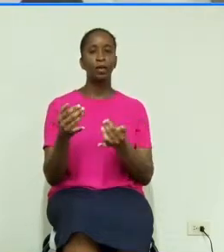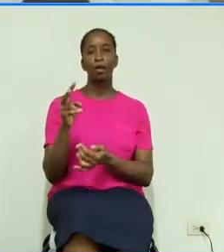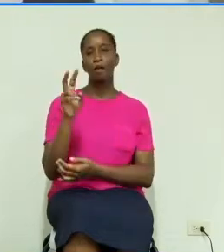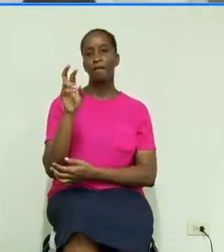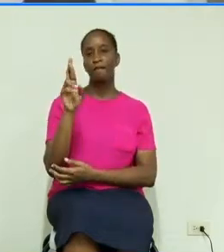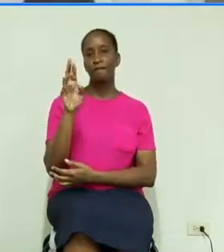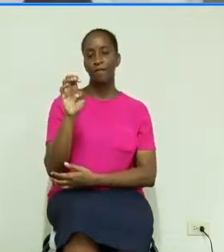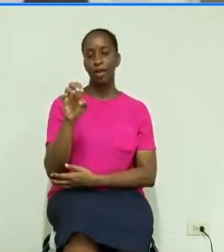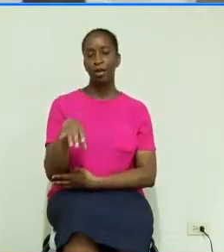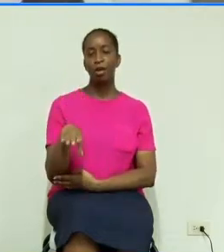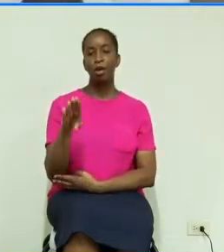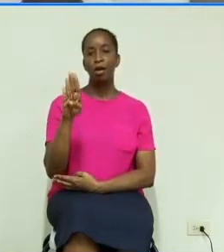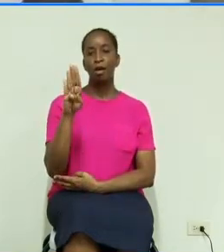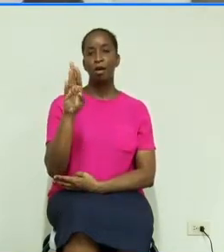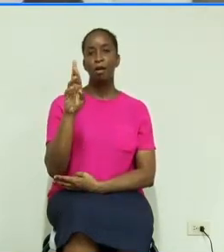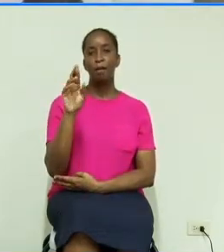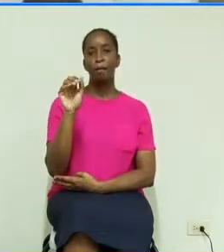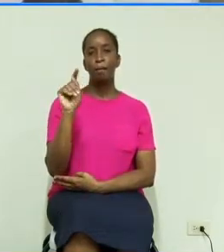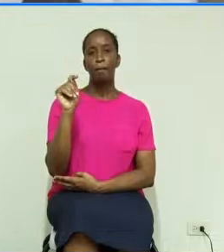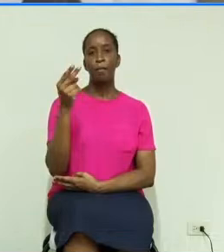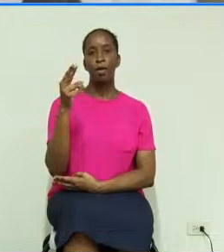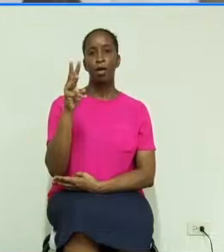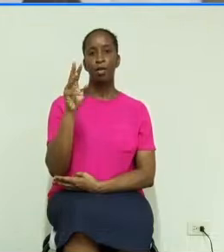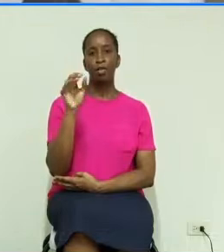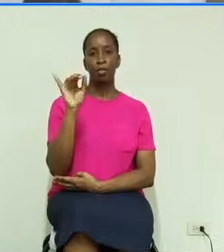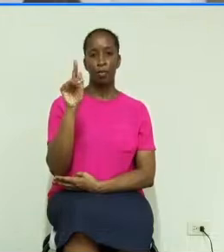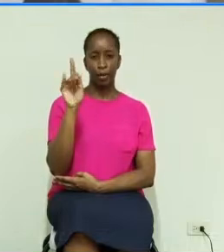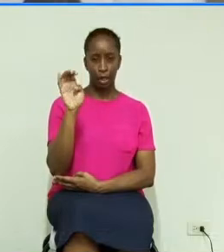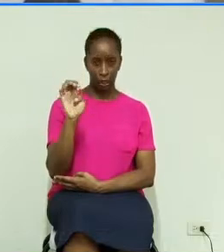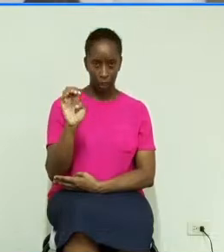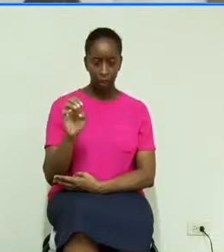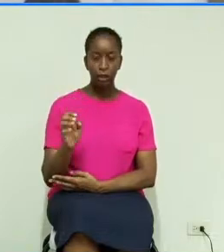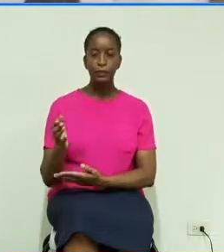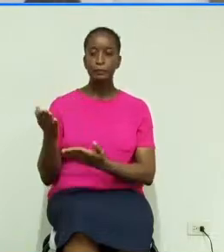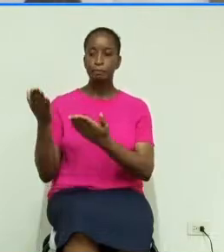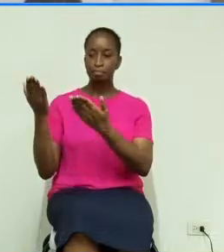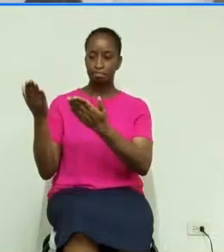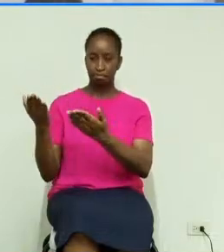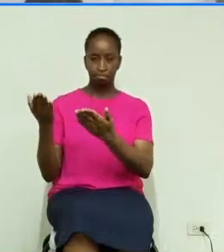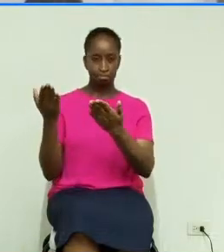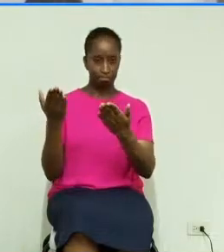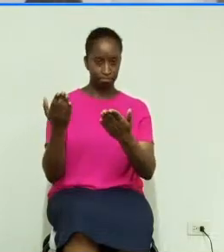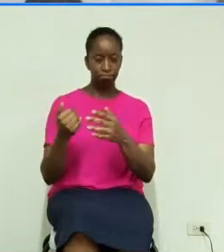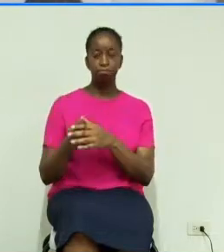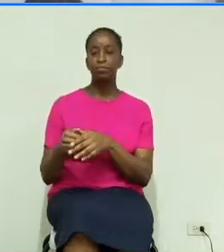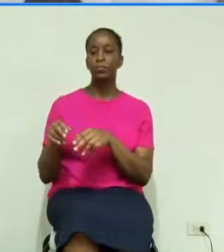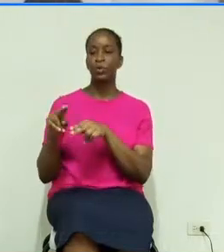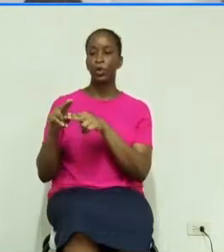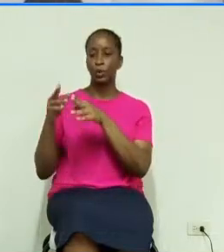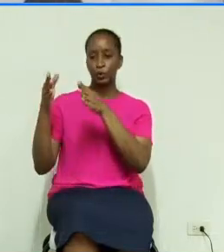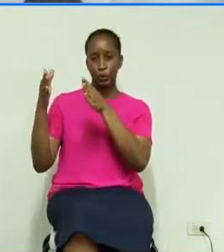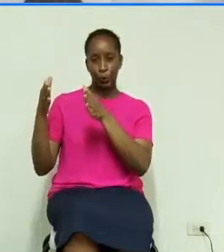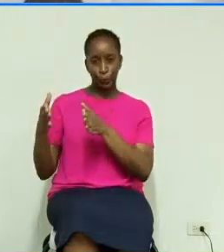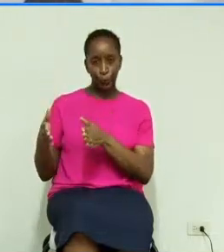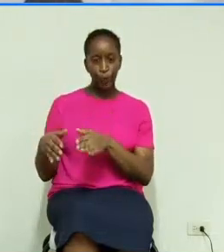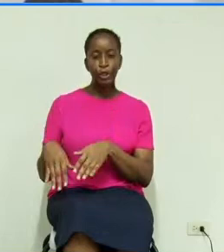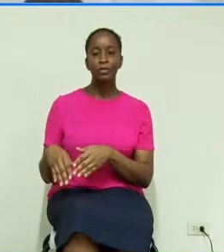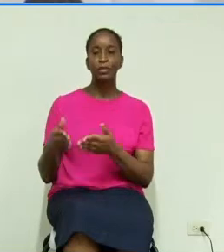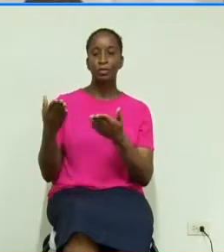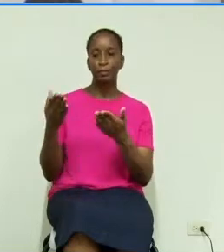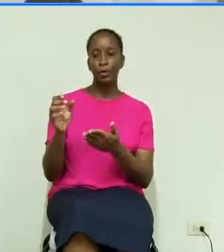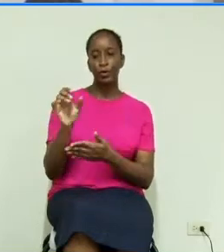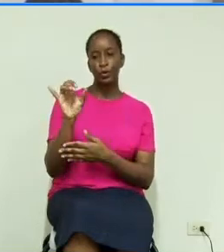Thank you, Madam Chair. Sir Richard, Sir Roy, other members of the Parliamentary Reform